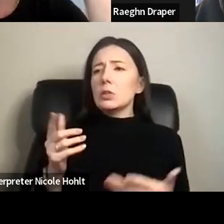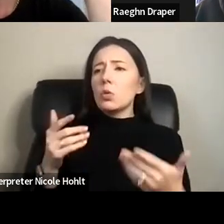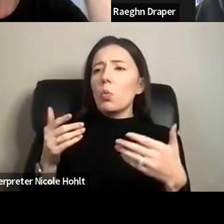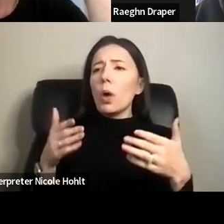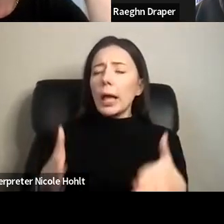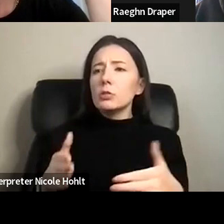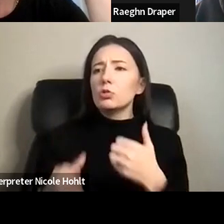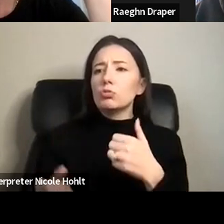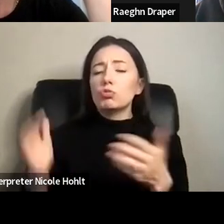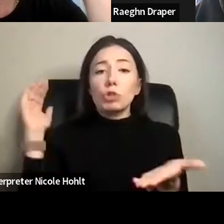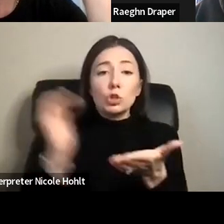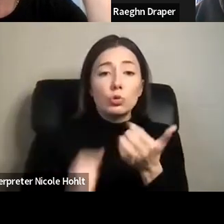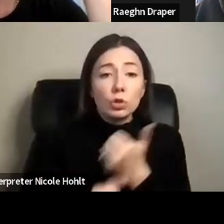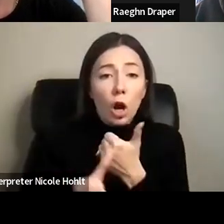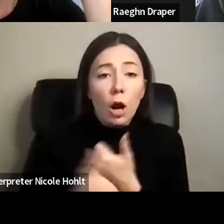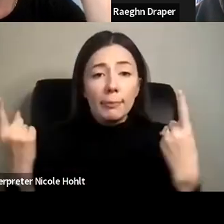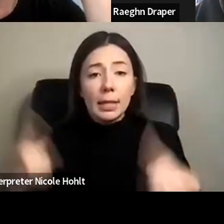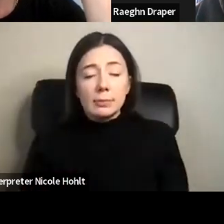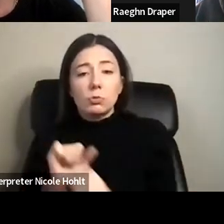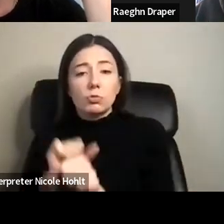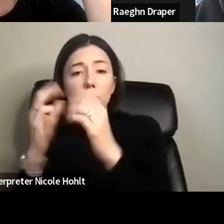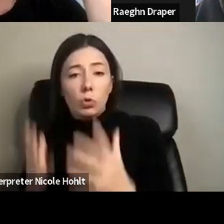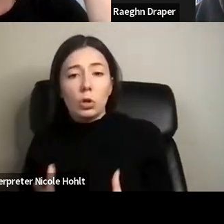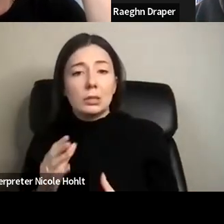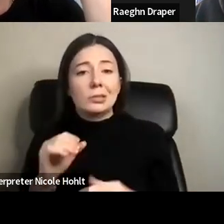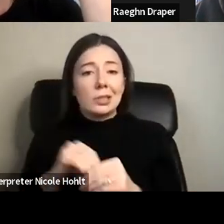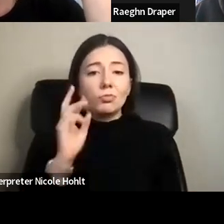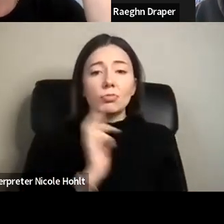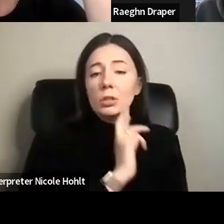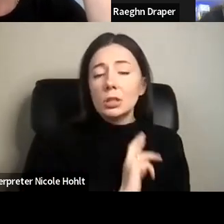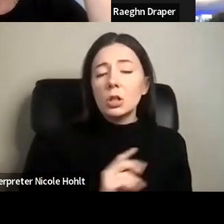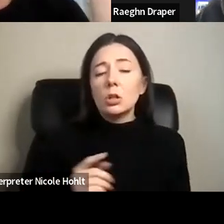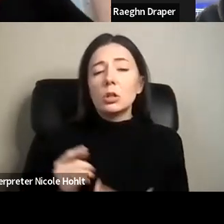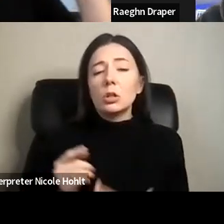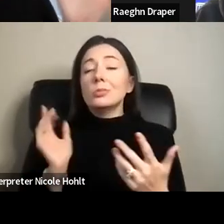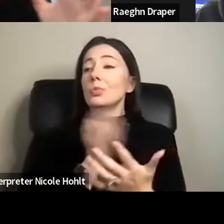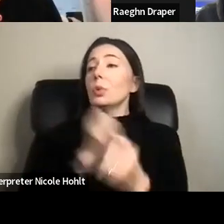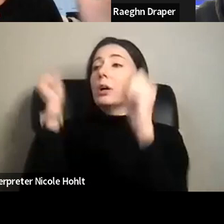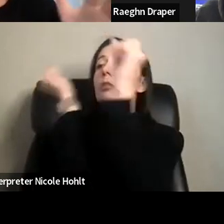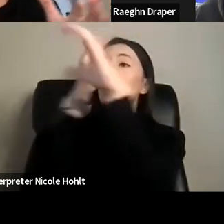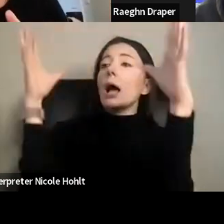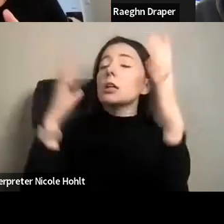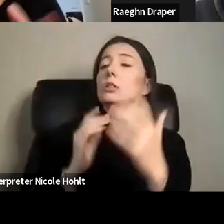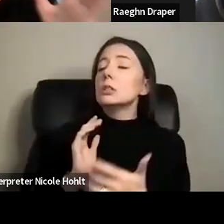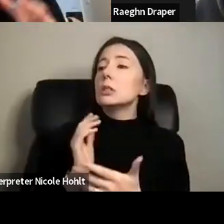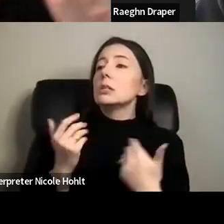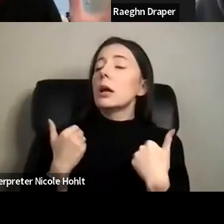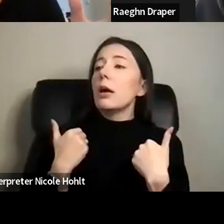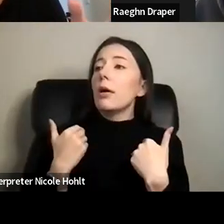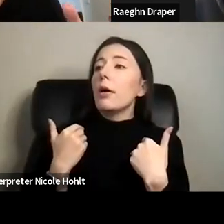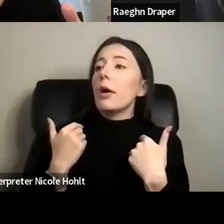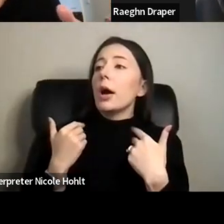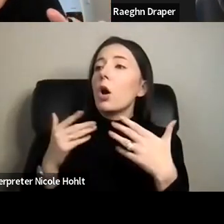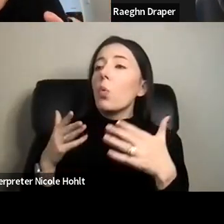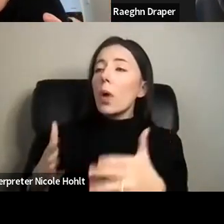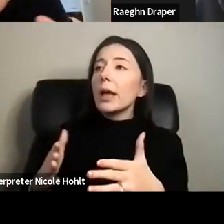health tool. And ultimately, we imagine it being as a means of worker to